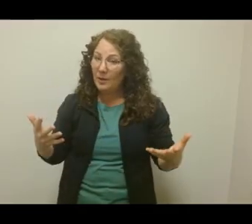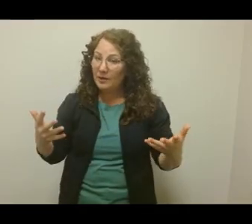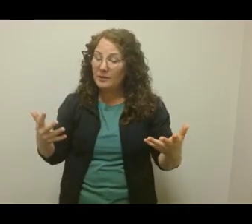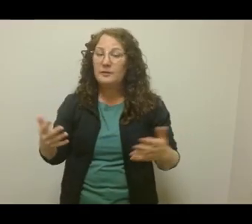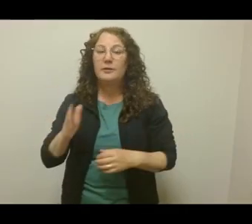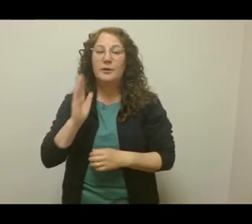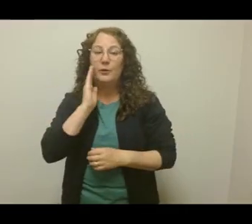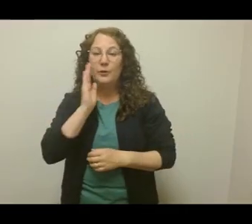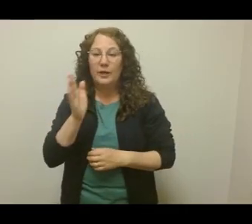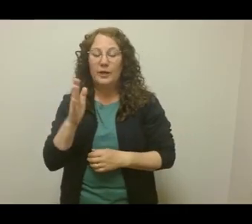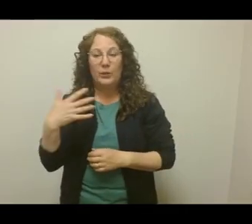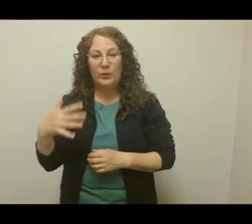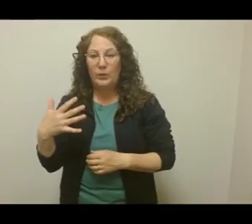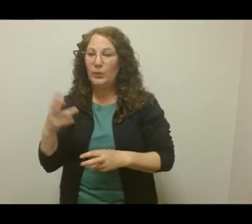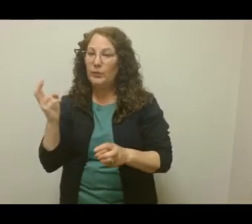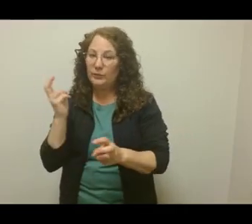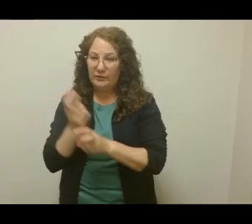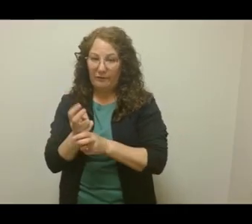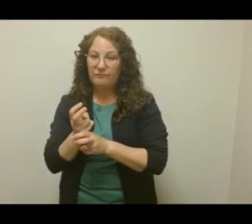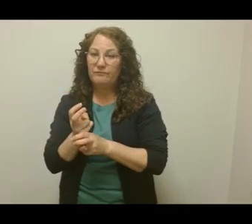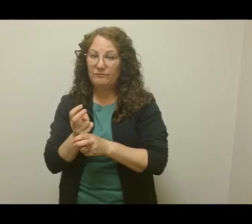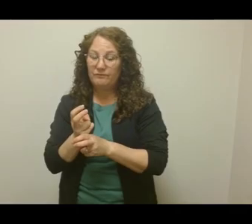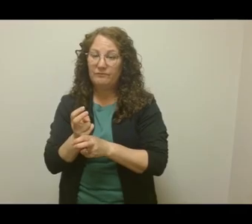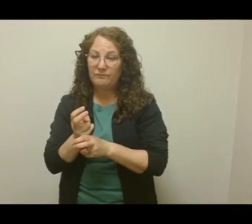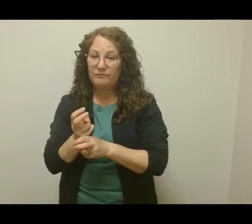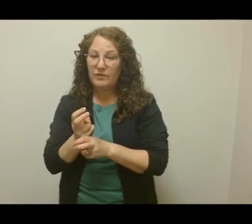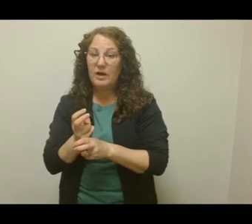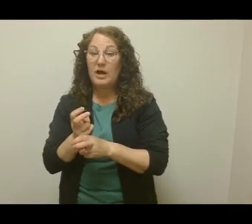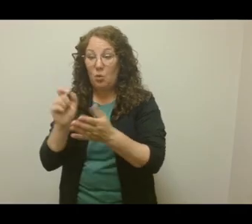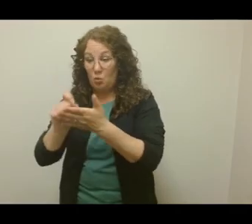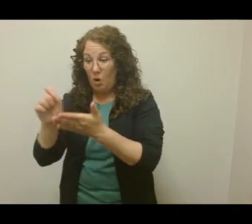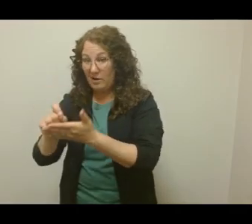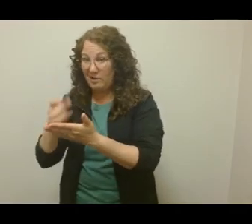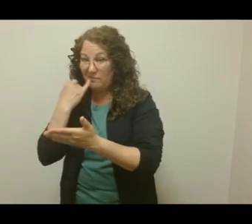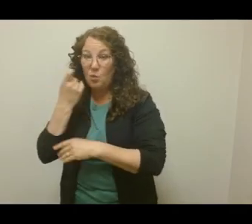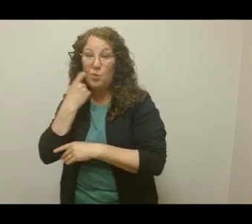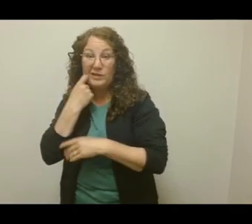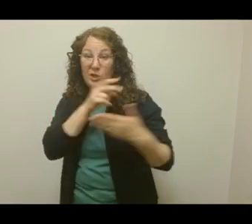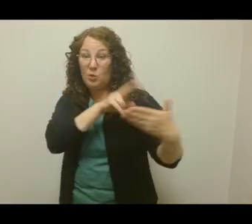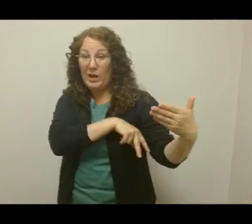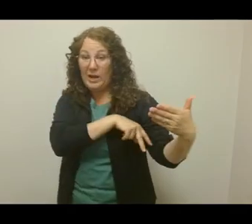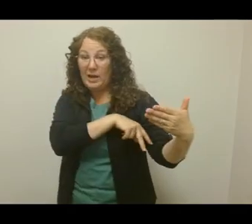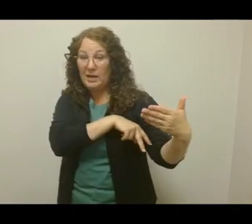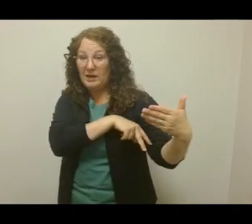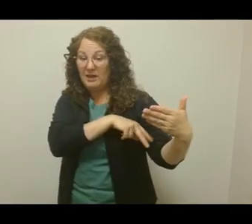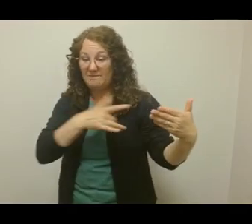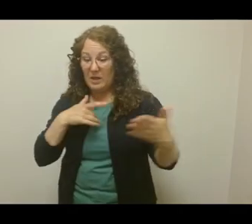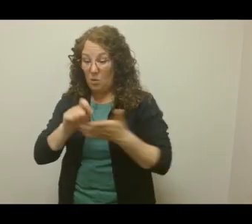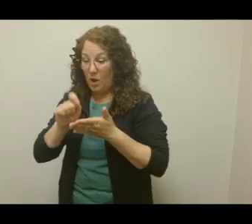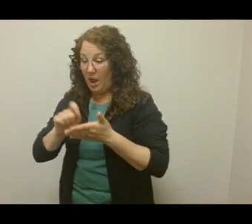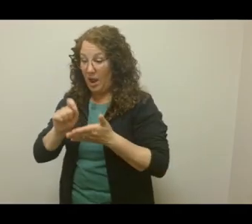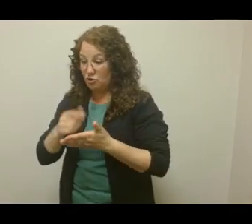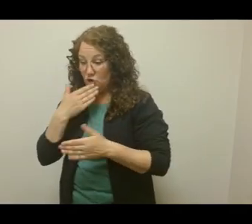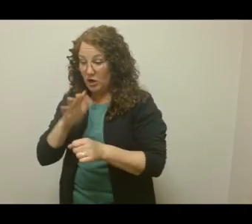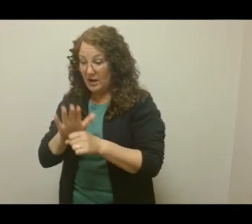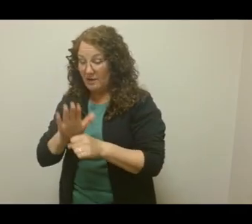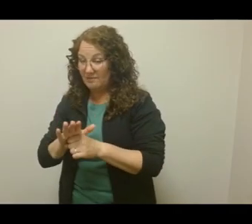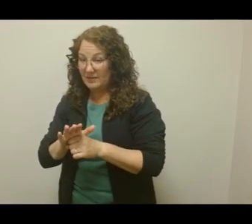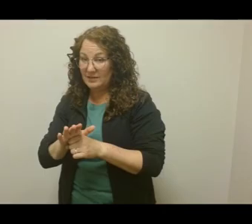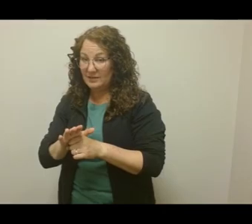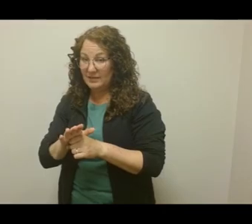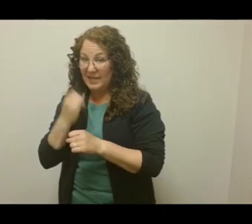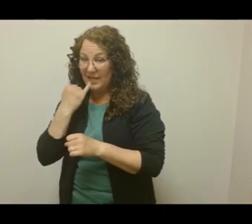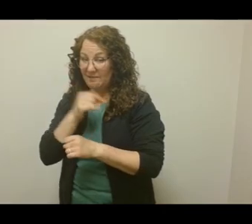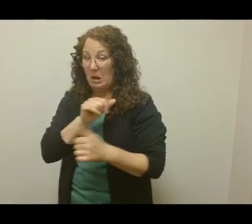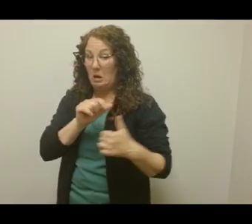be very tough to write something that you feel is good enough. When you have